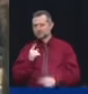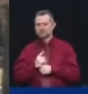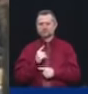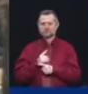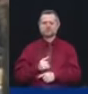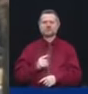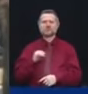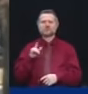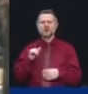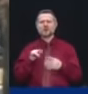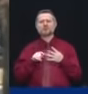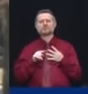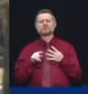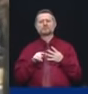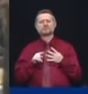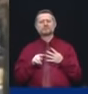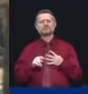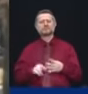Third week in July. So